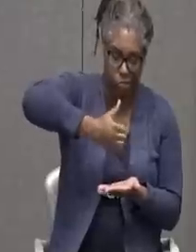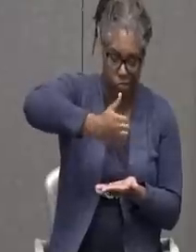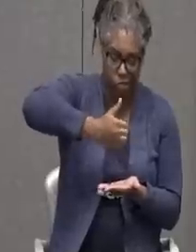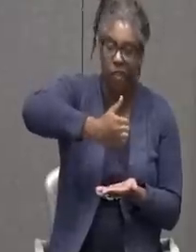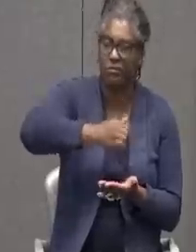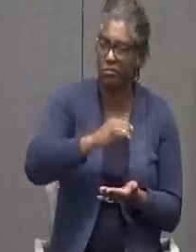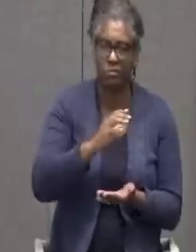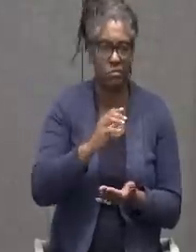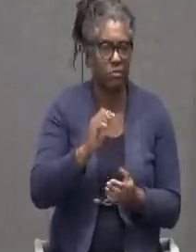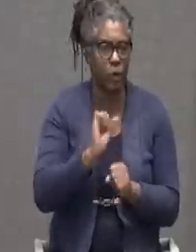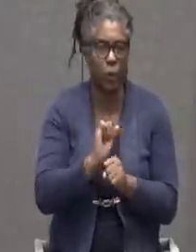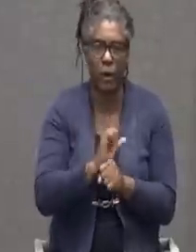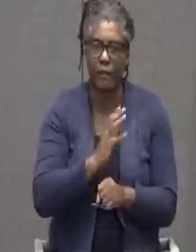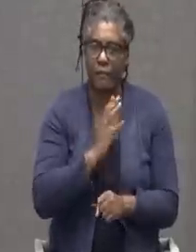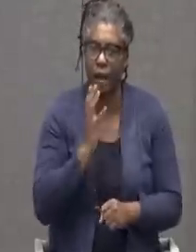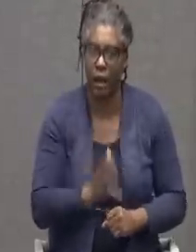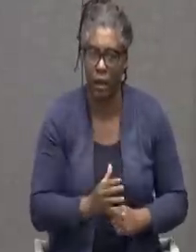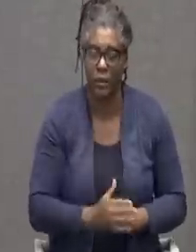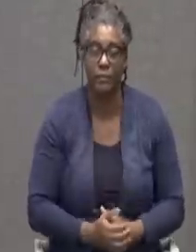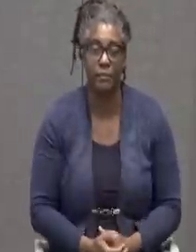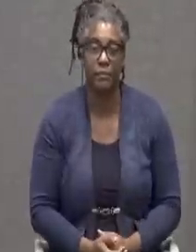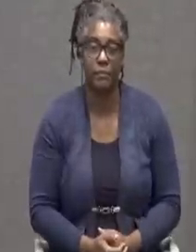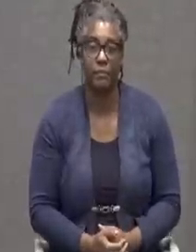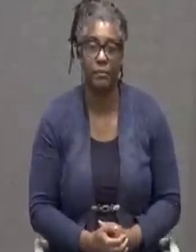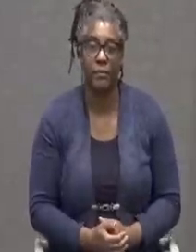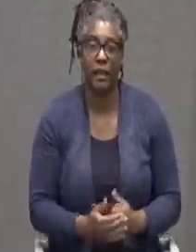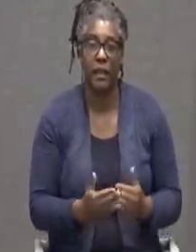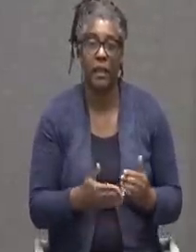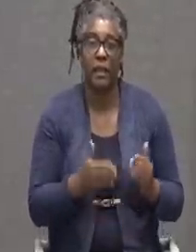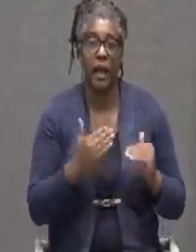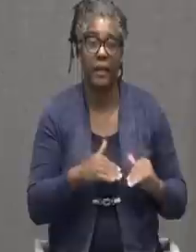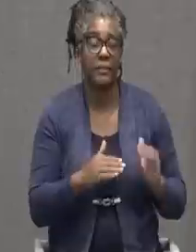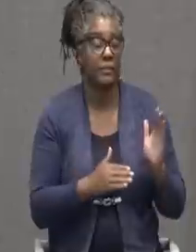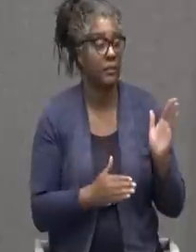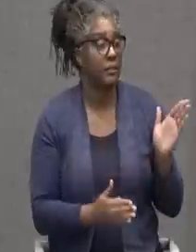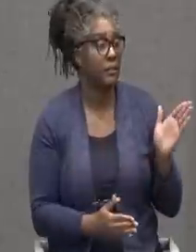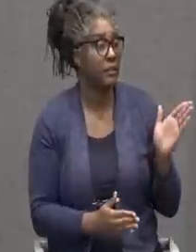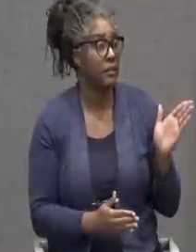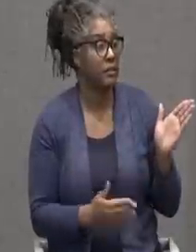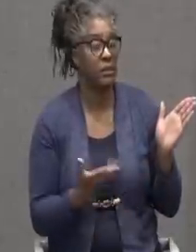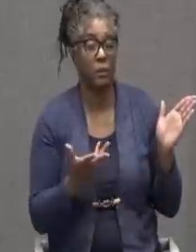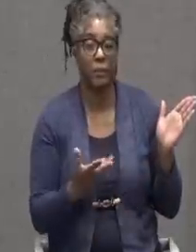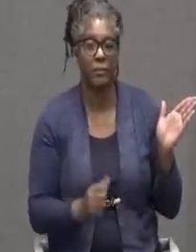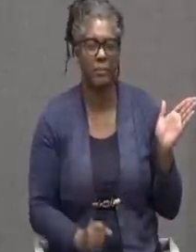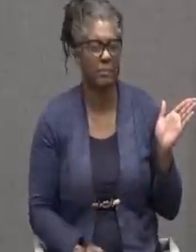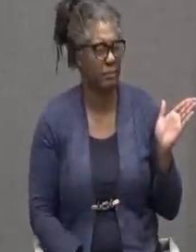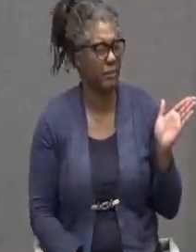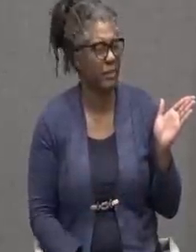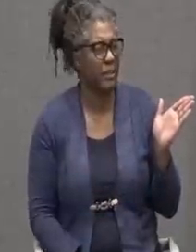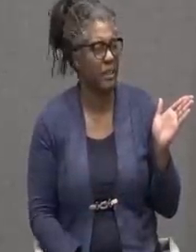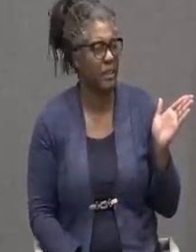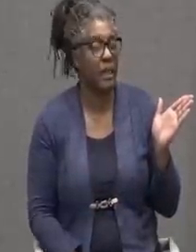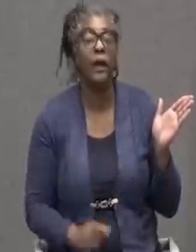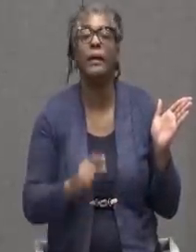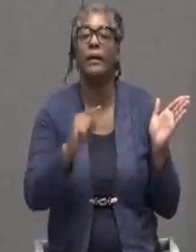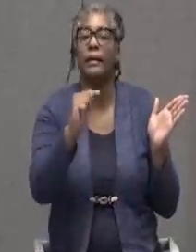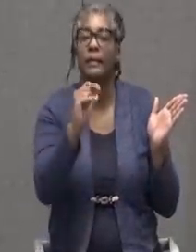thing I have are some, what is this? Oh, this is tin foil.